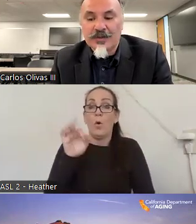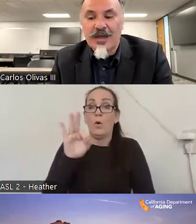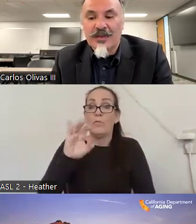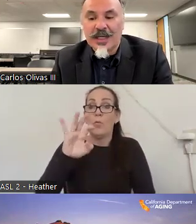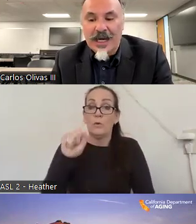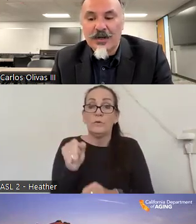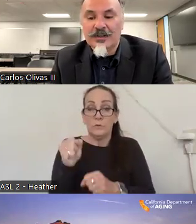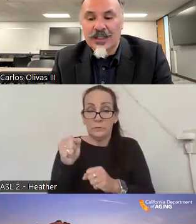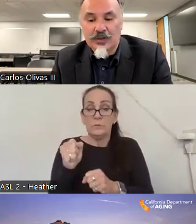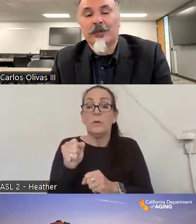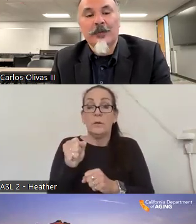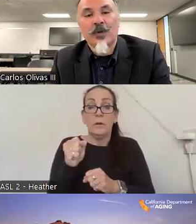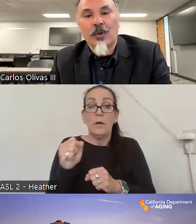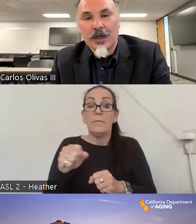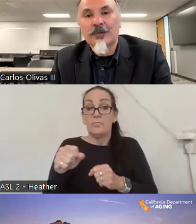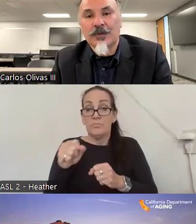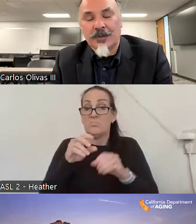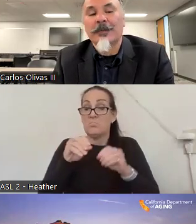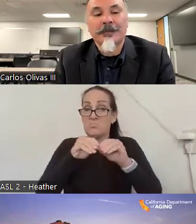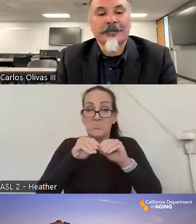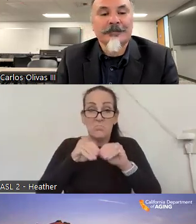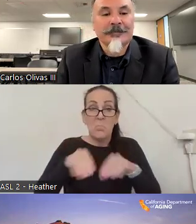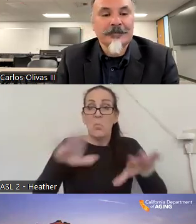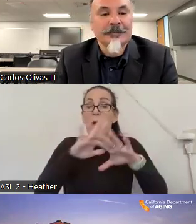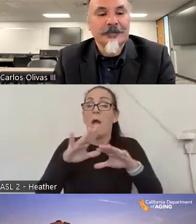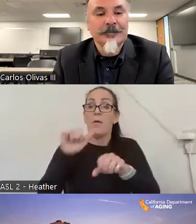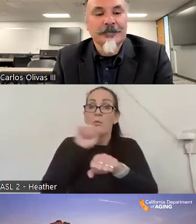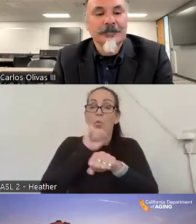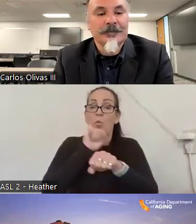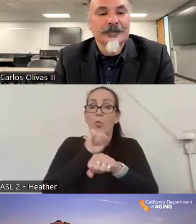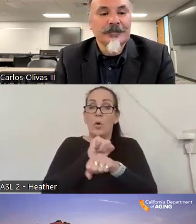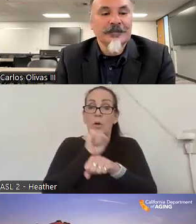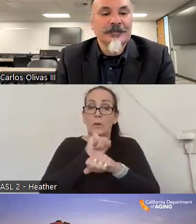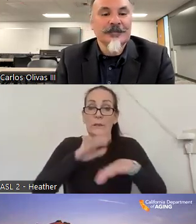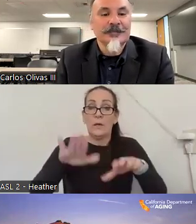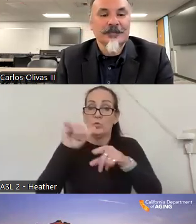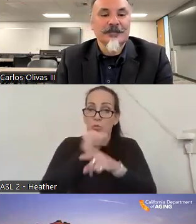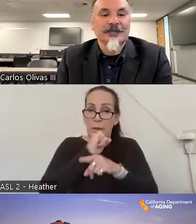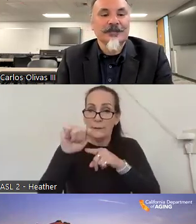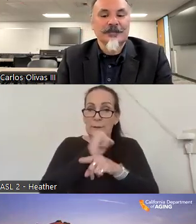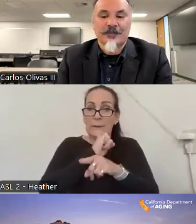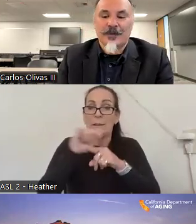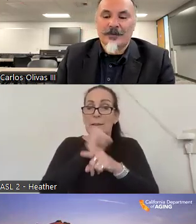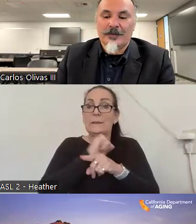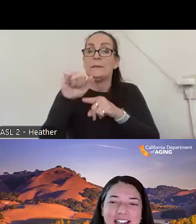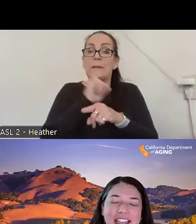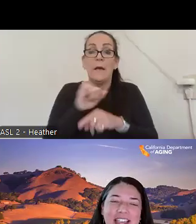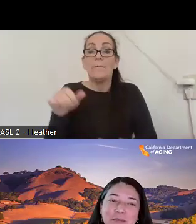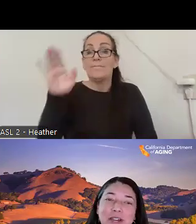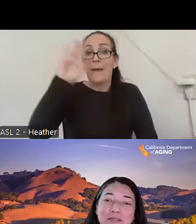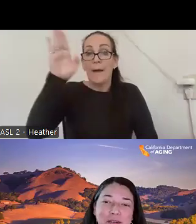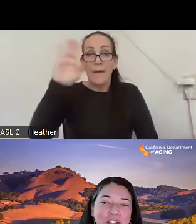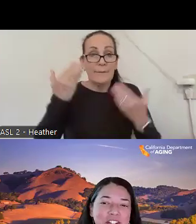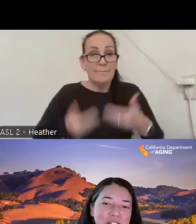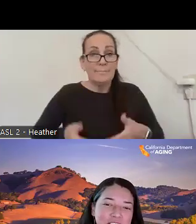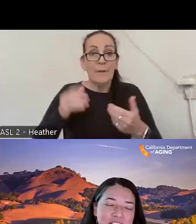retention across the care continuum. Welcome, Teresa. Thank you so much. Hi, everyone. I'm Teresa Weaver. I am